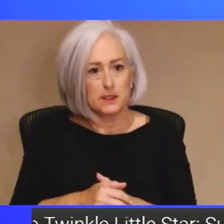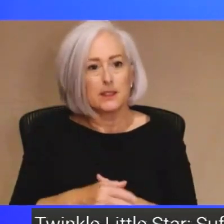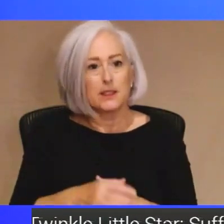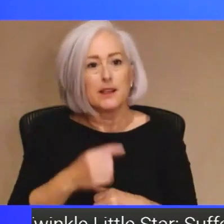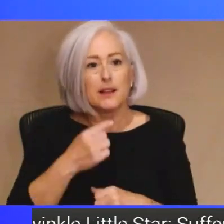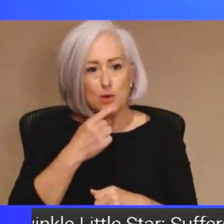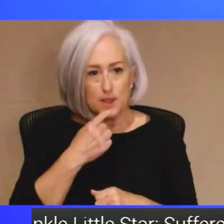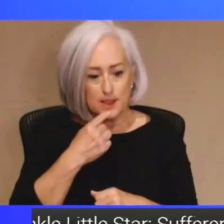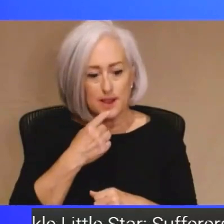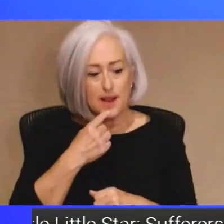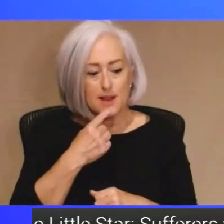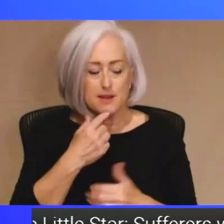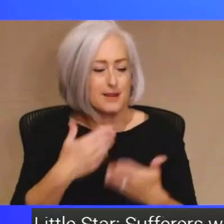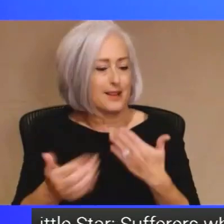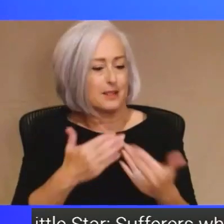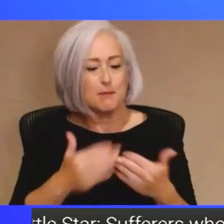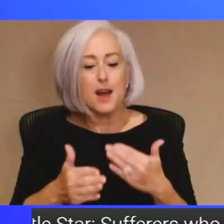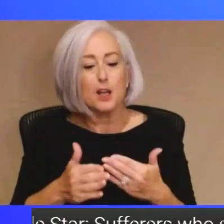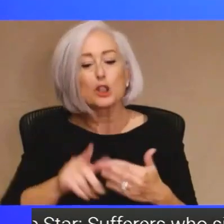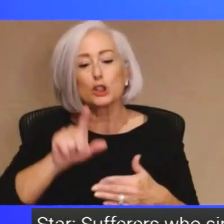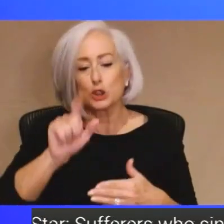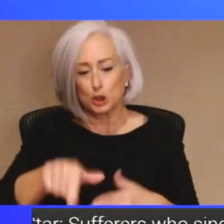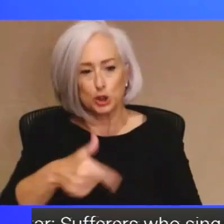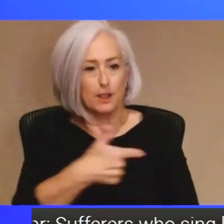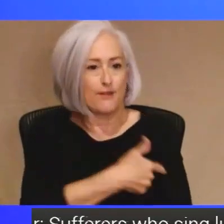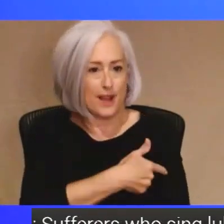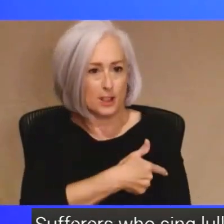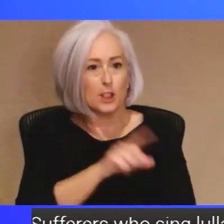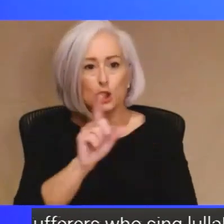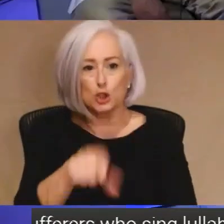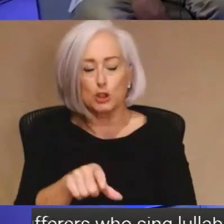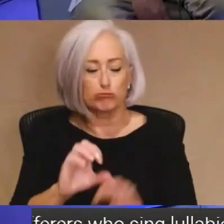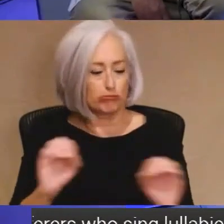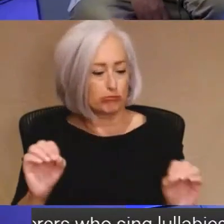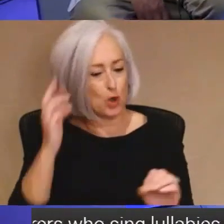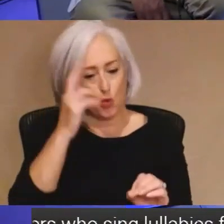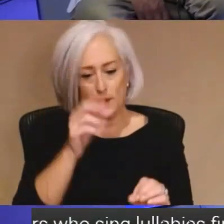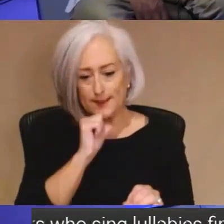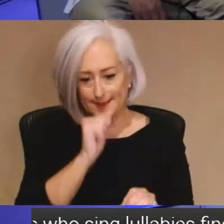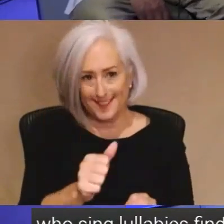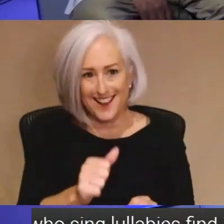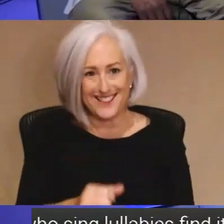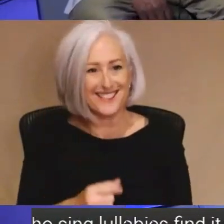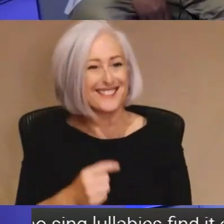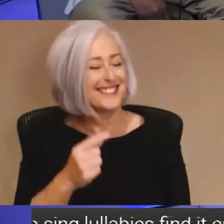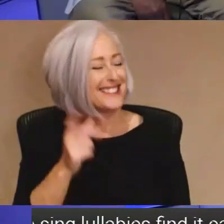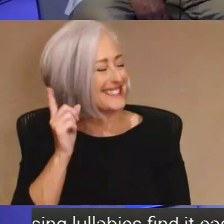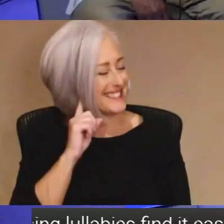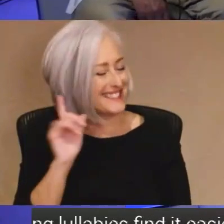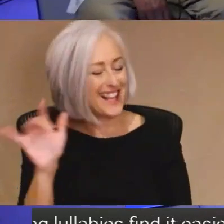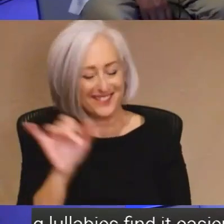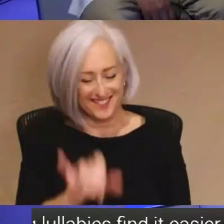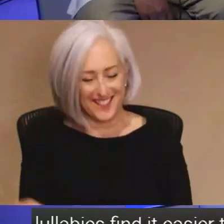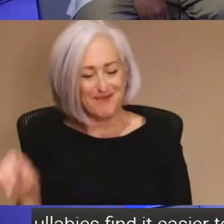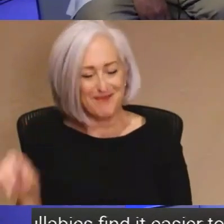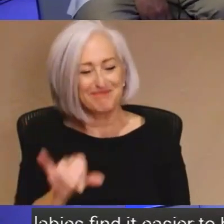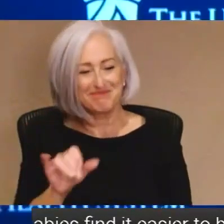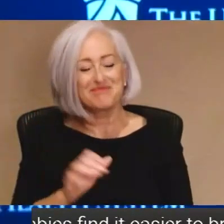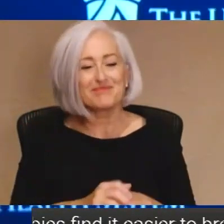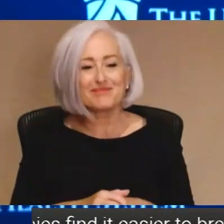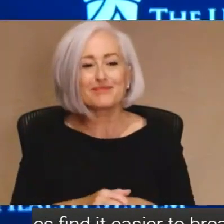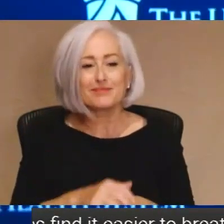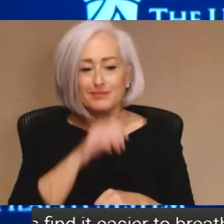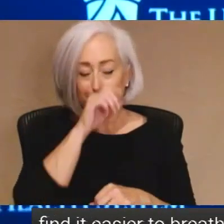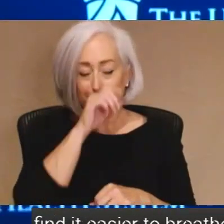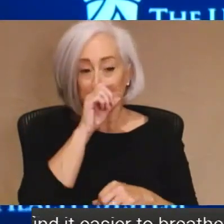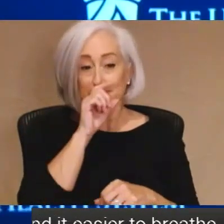vaccinated, and I think that there's no reason not to. That's the same message you've always given. Sounds familiar. Yeah, I think while there may be something that comes